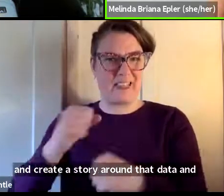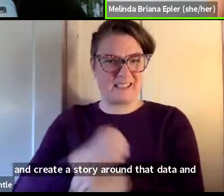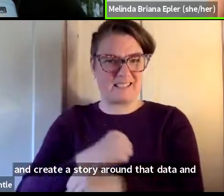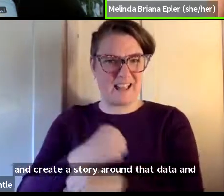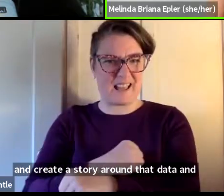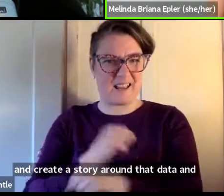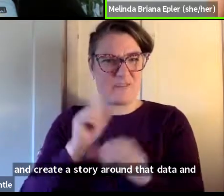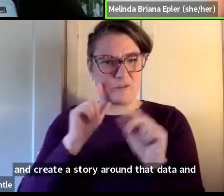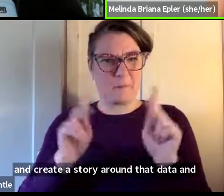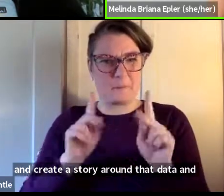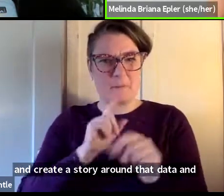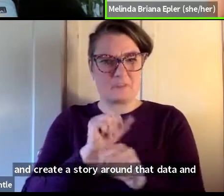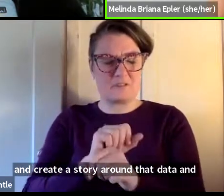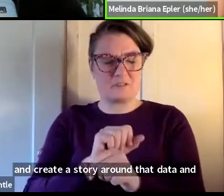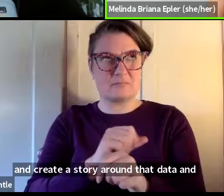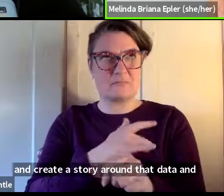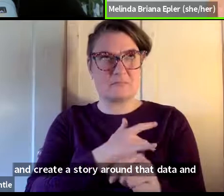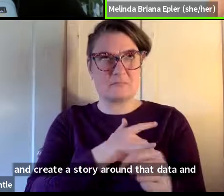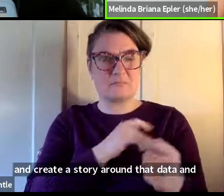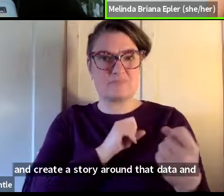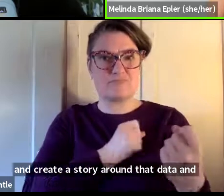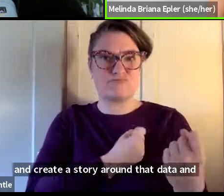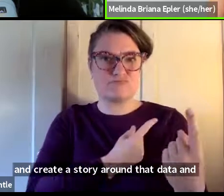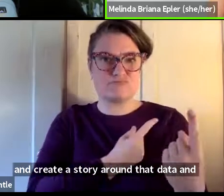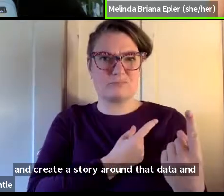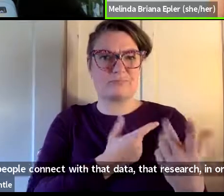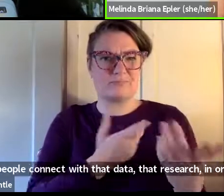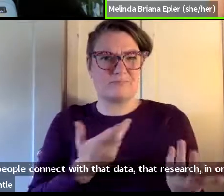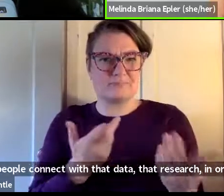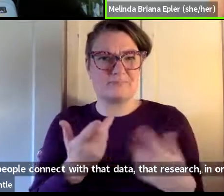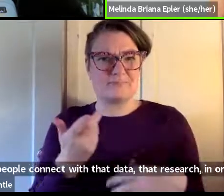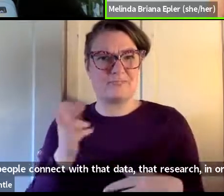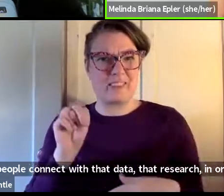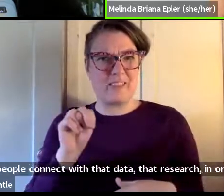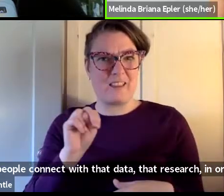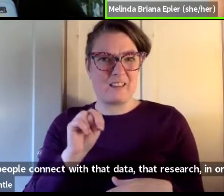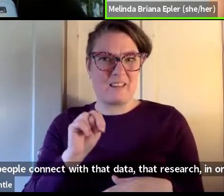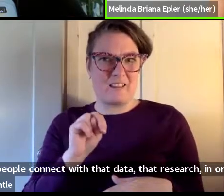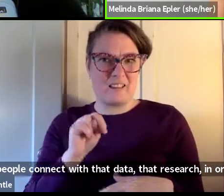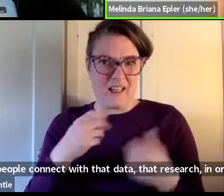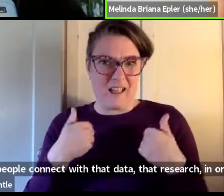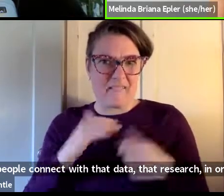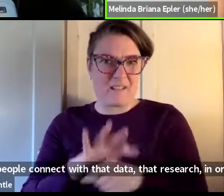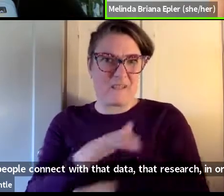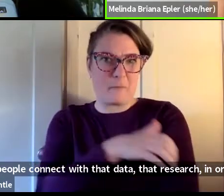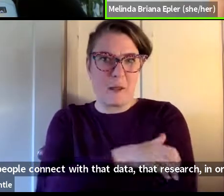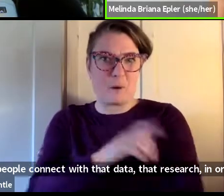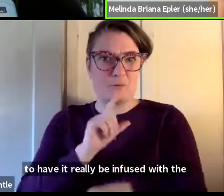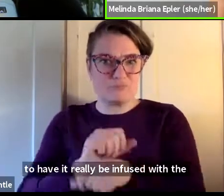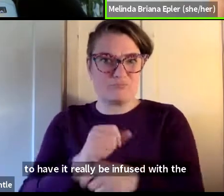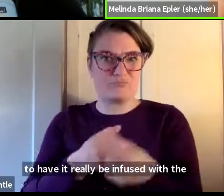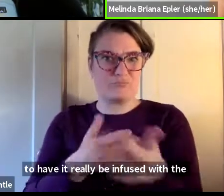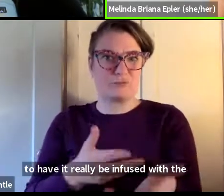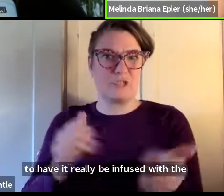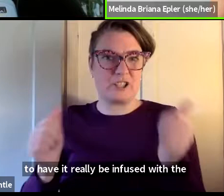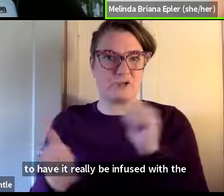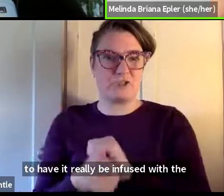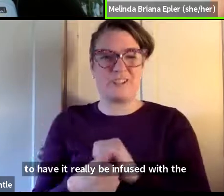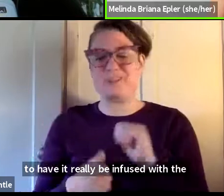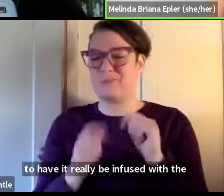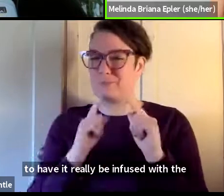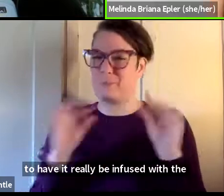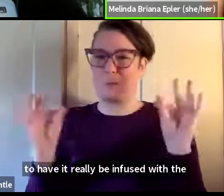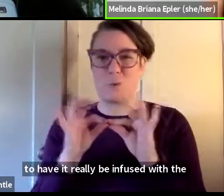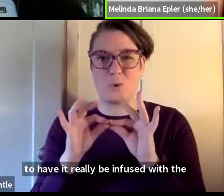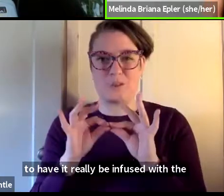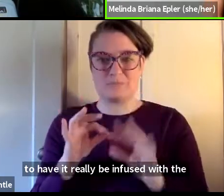that research, in order to have it really be infused with the power that can create change. Mhm. So important.